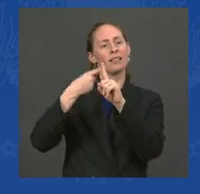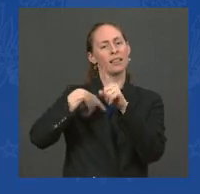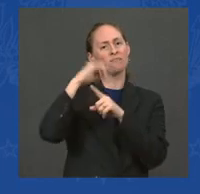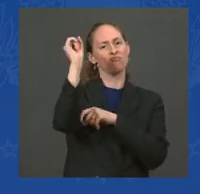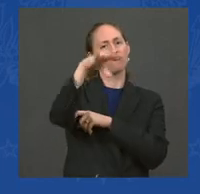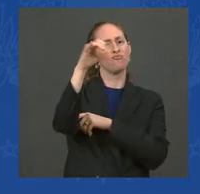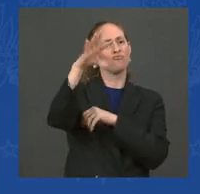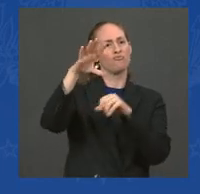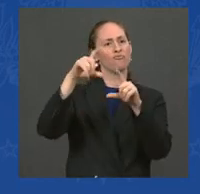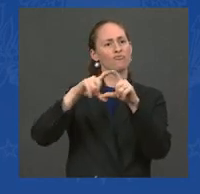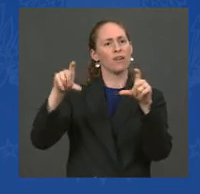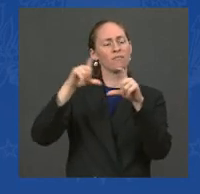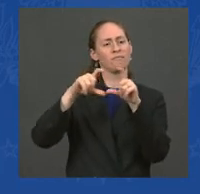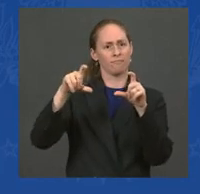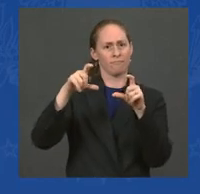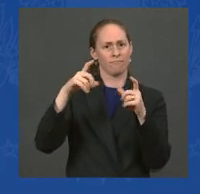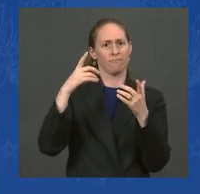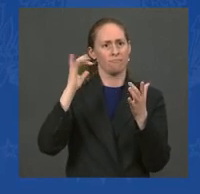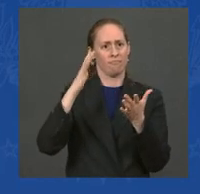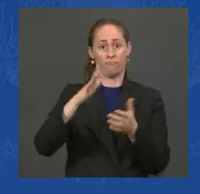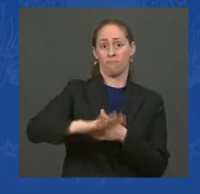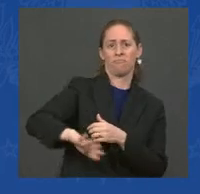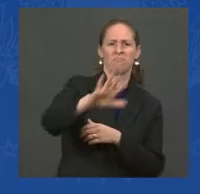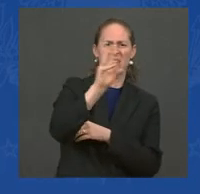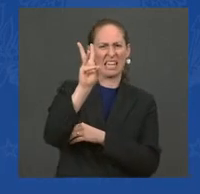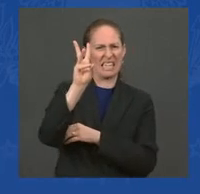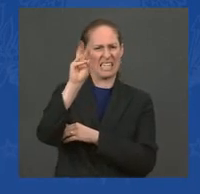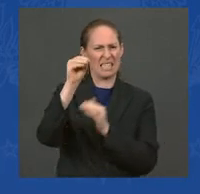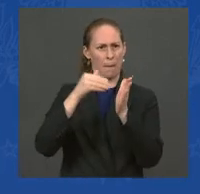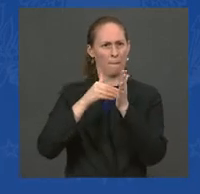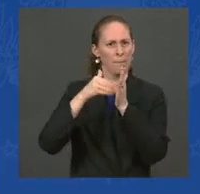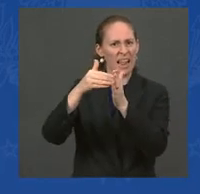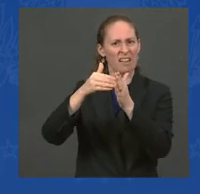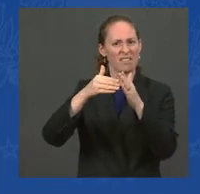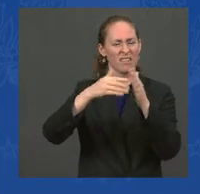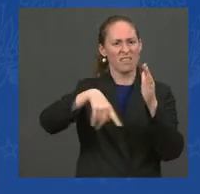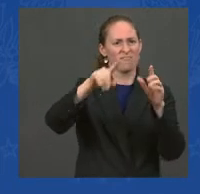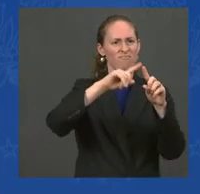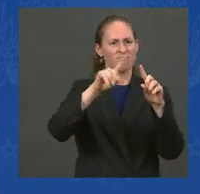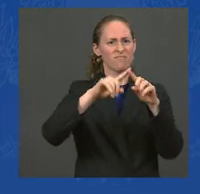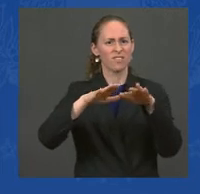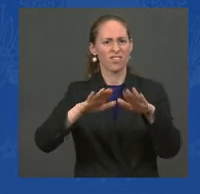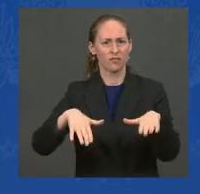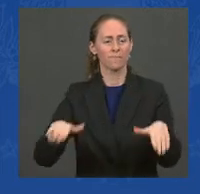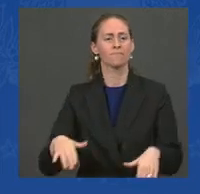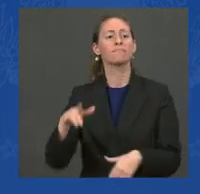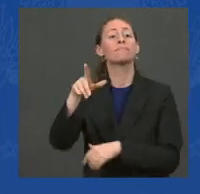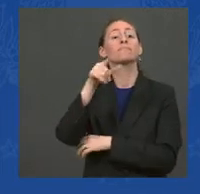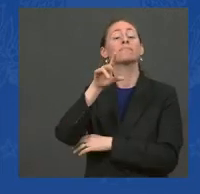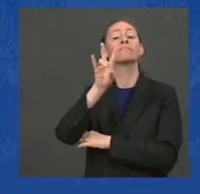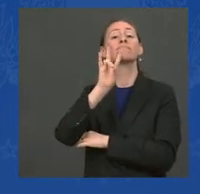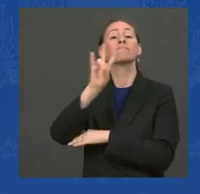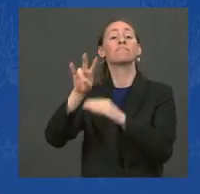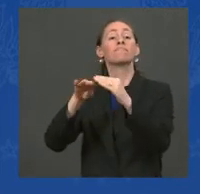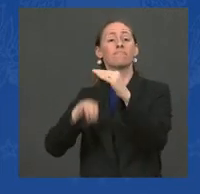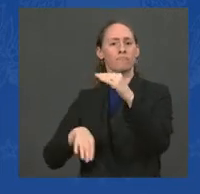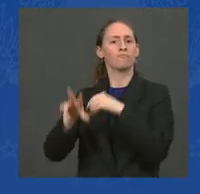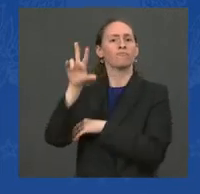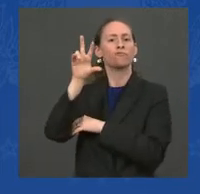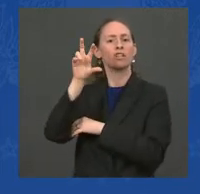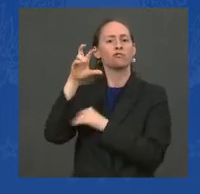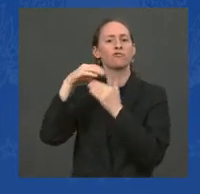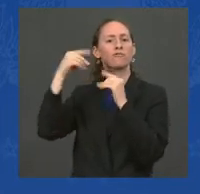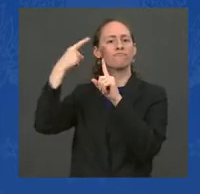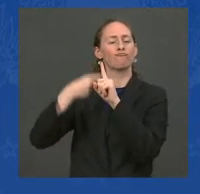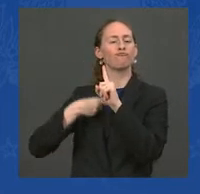60 million children. $300 per month for every child under the age of 7, $250 per month for every child under the age of